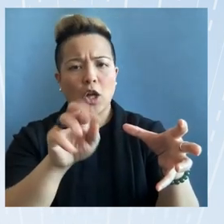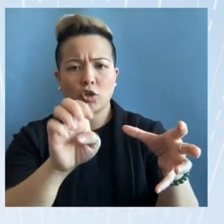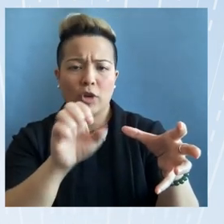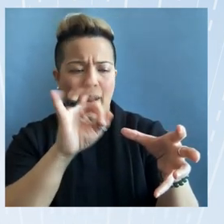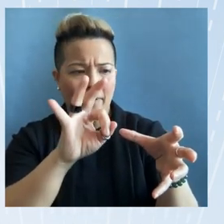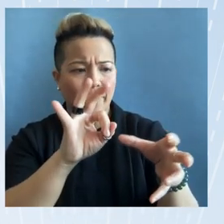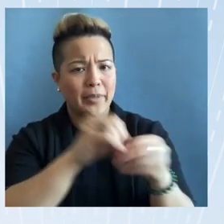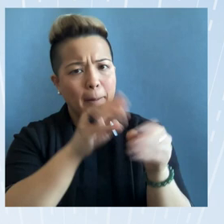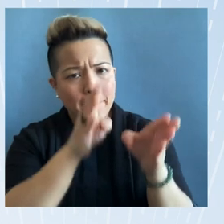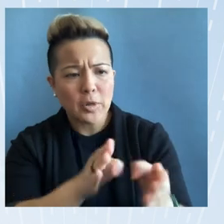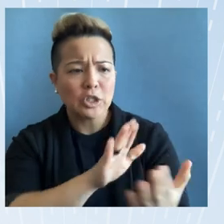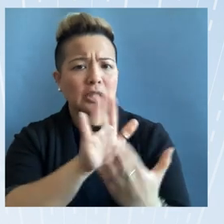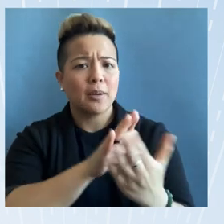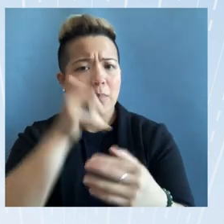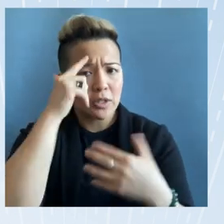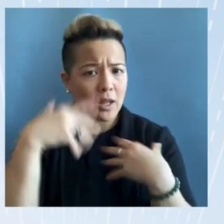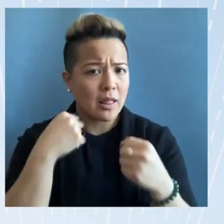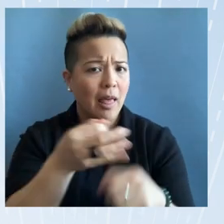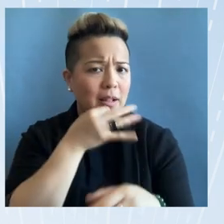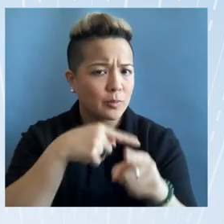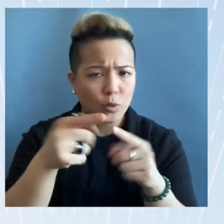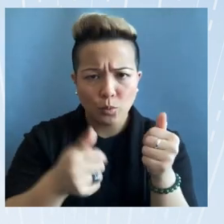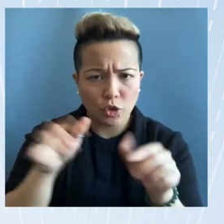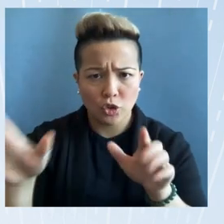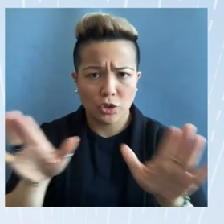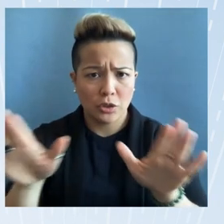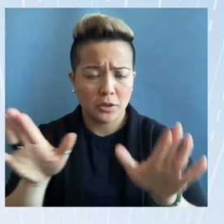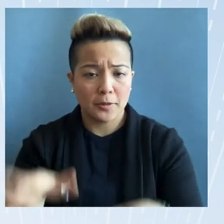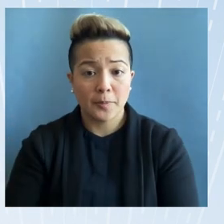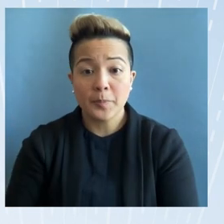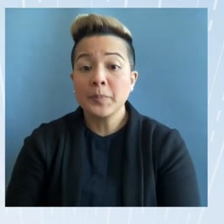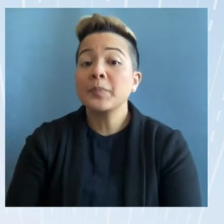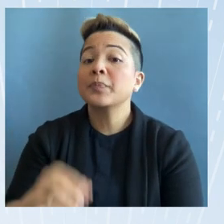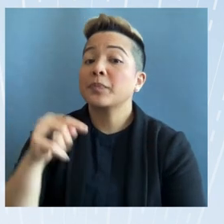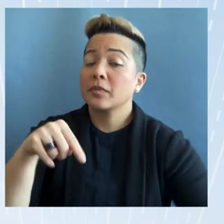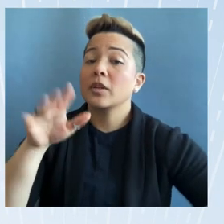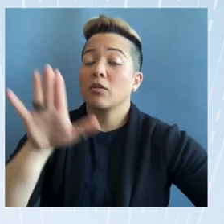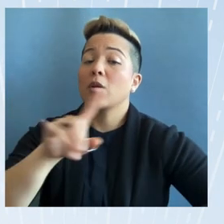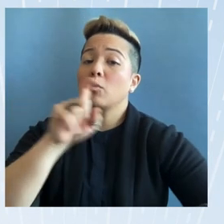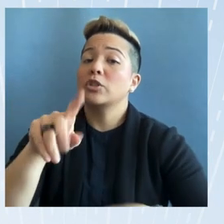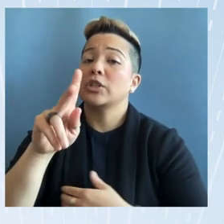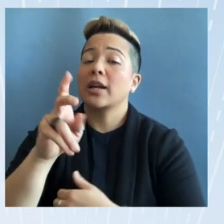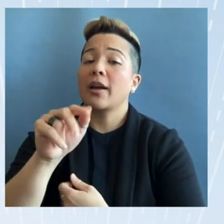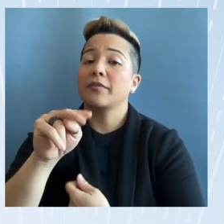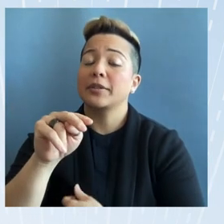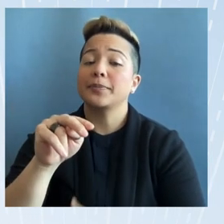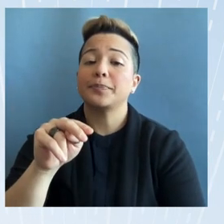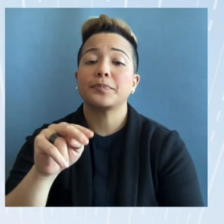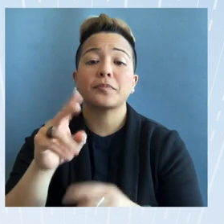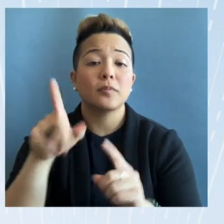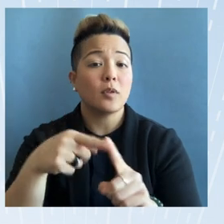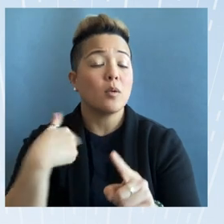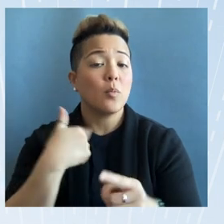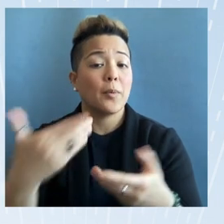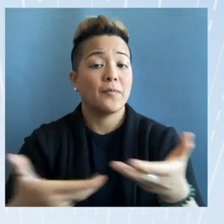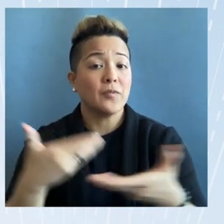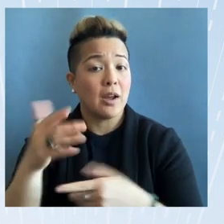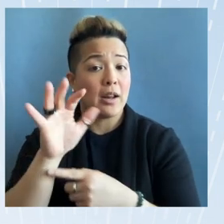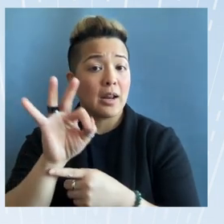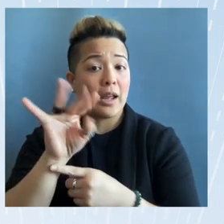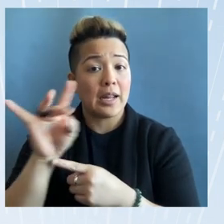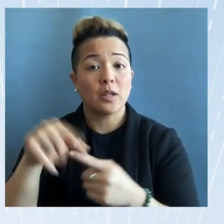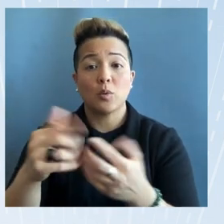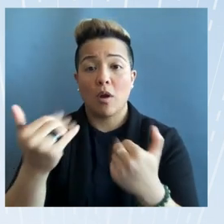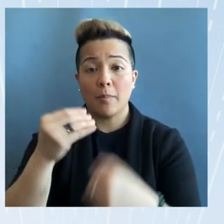in-language mental health experts? No, that's a great question, Kevin. You know, when we invited 988 to come and